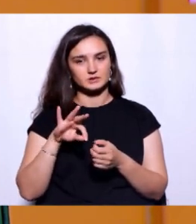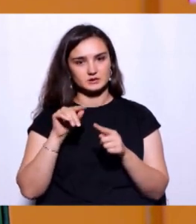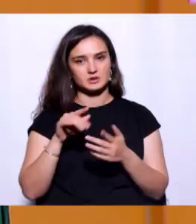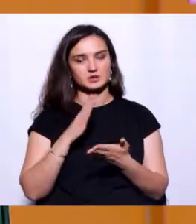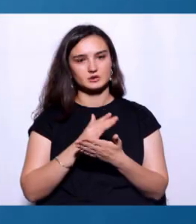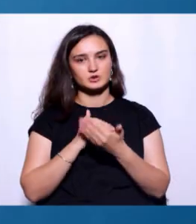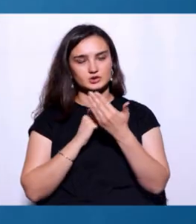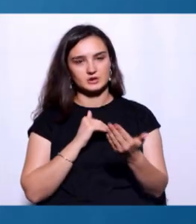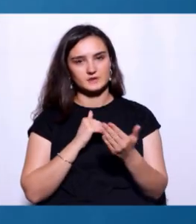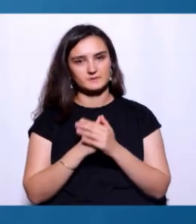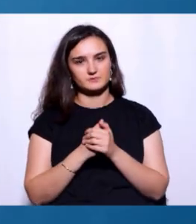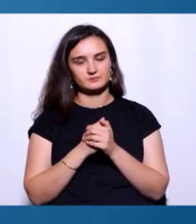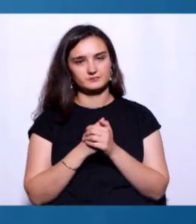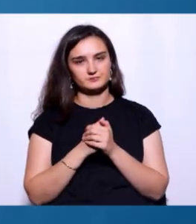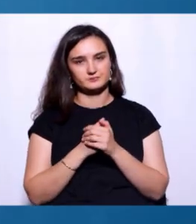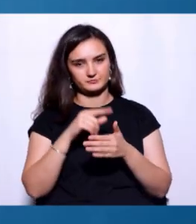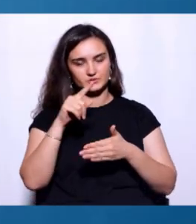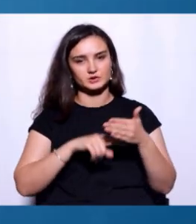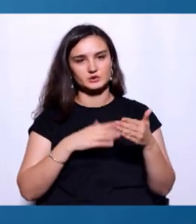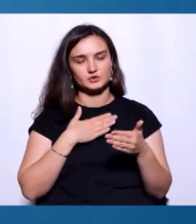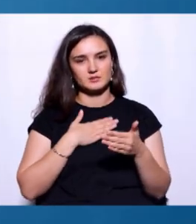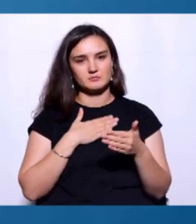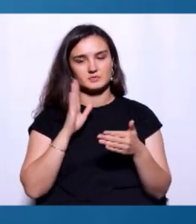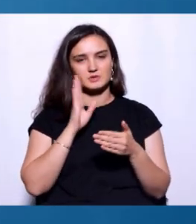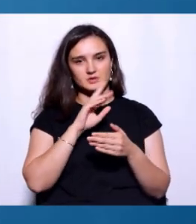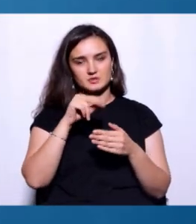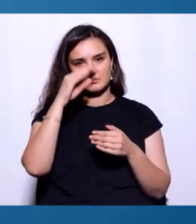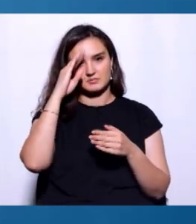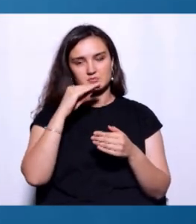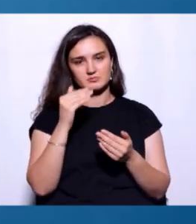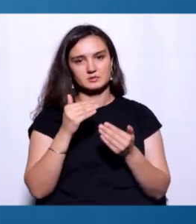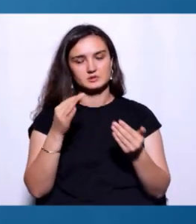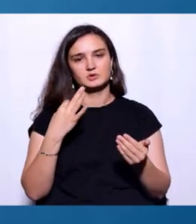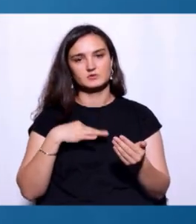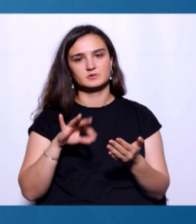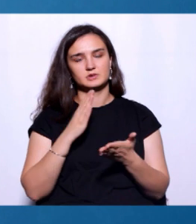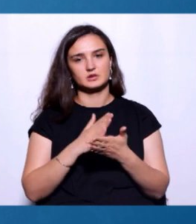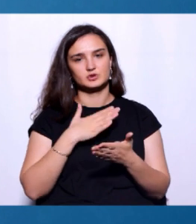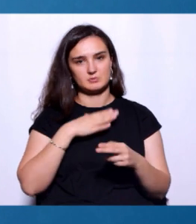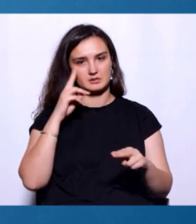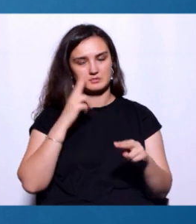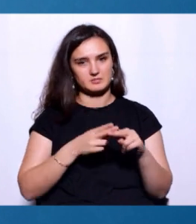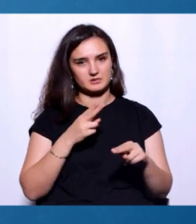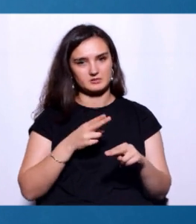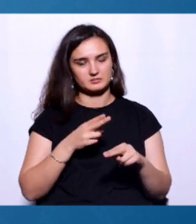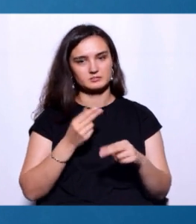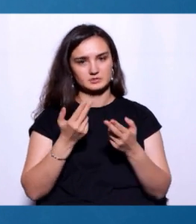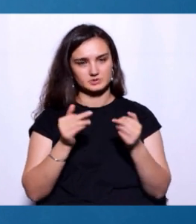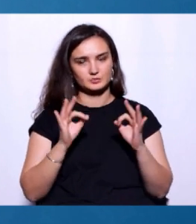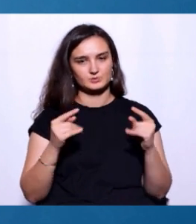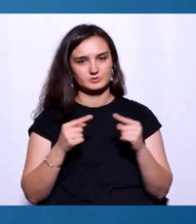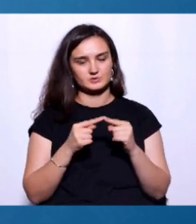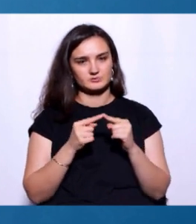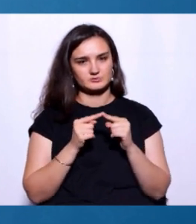is your... I believe my mother's and my father's son is my brother. Yes,